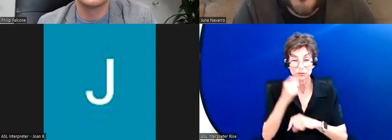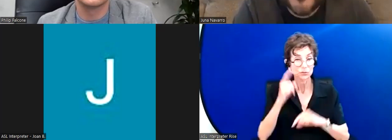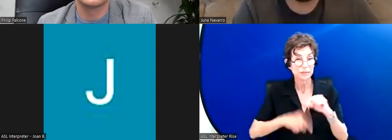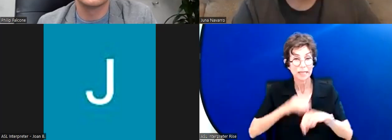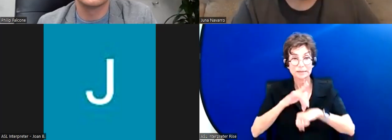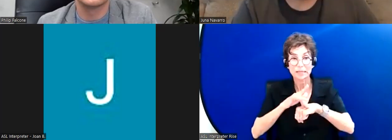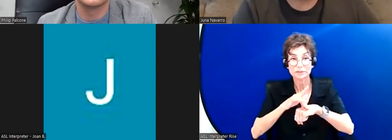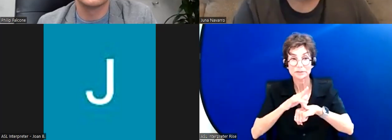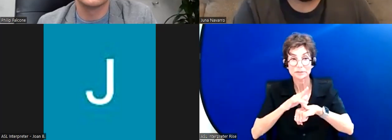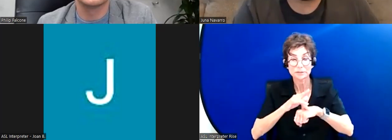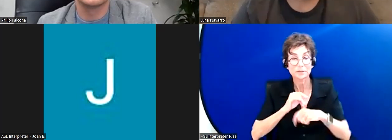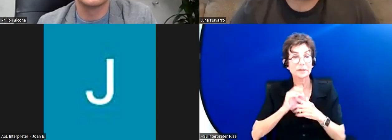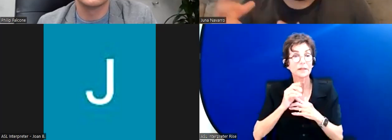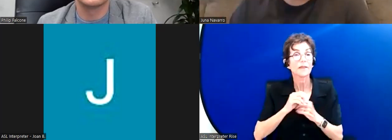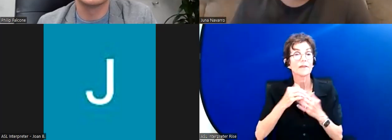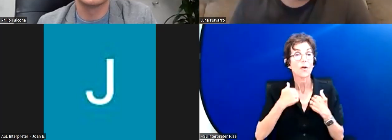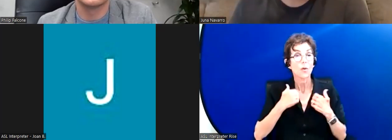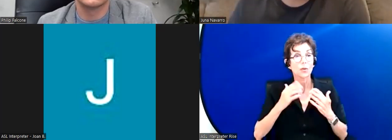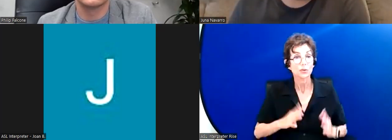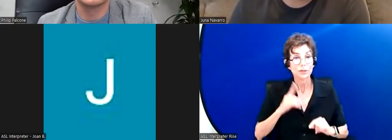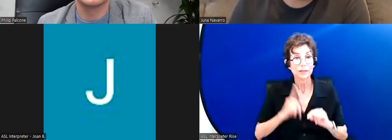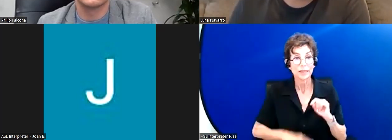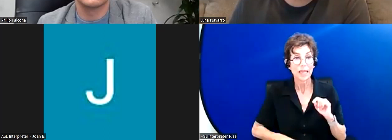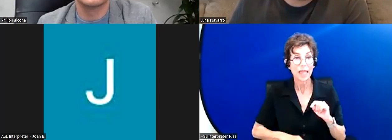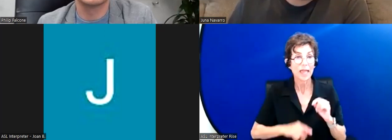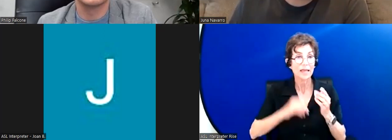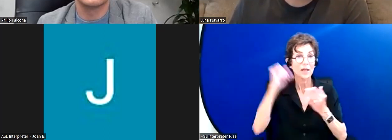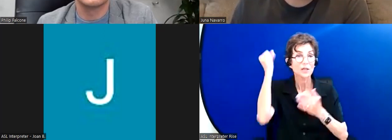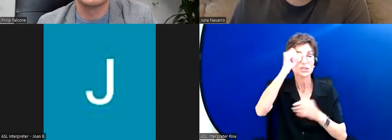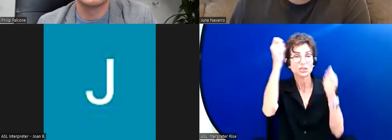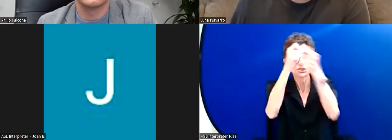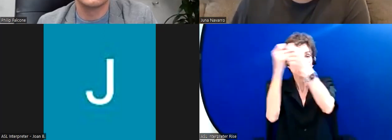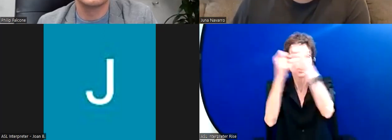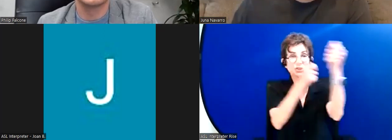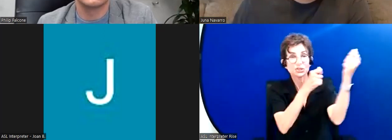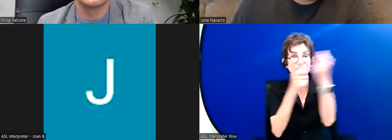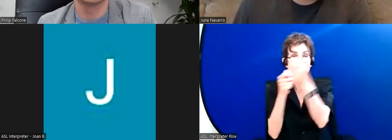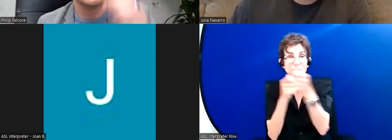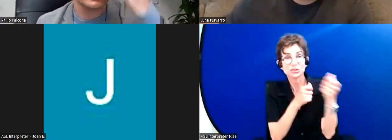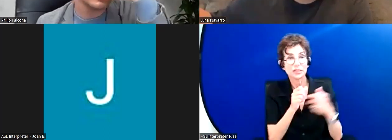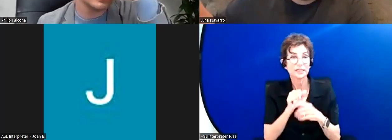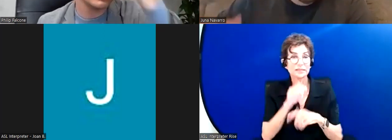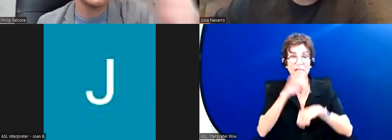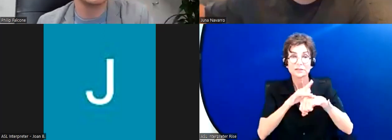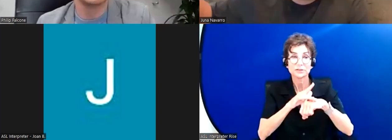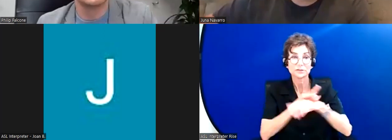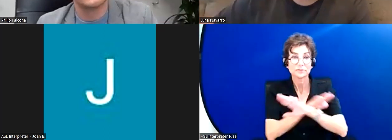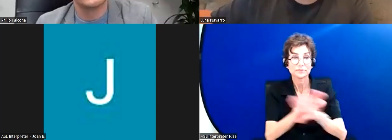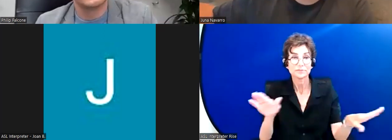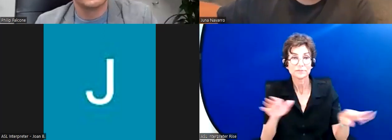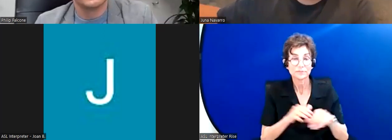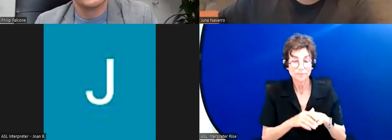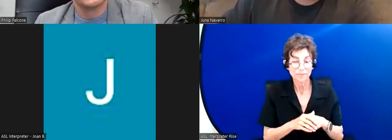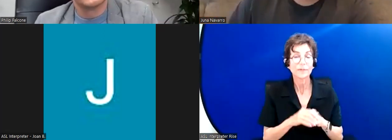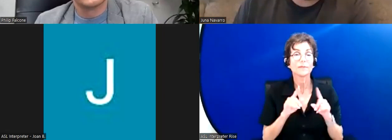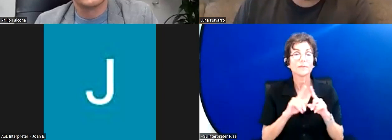cannot buff it when you're signing that we're going to gift this, and it's like a one-time thing. And then over time, obviously it's documented, it's